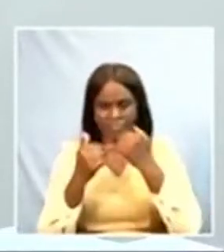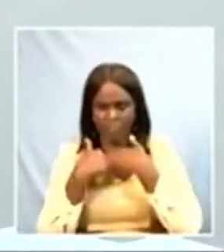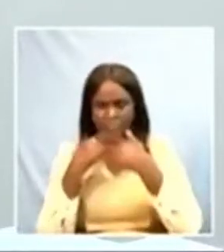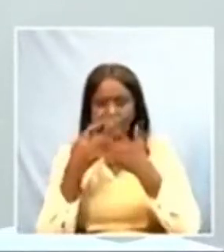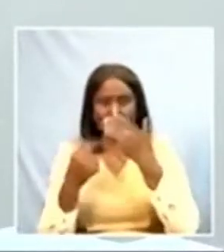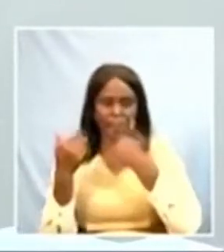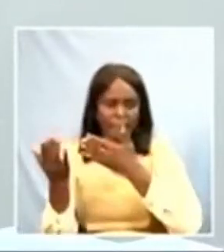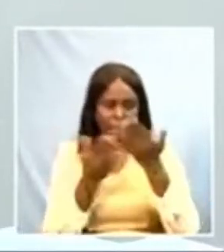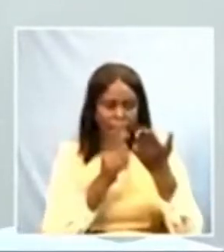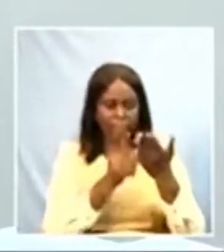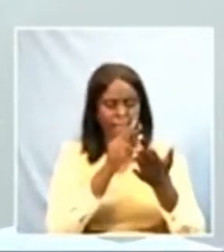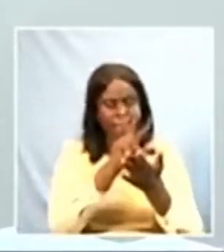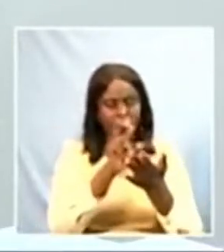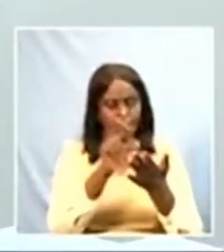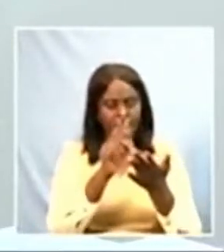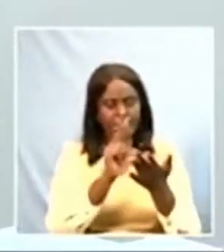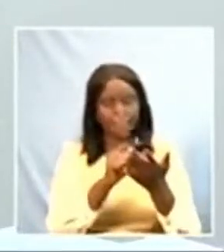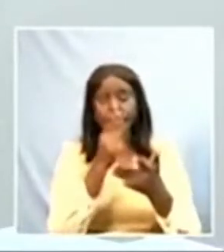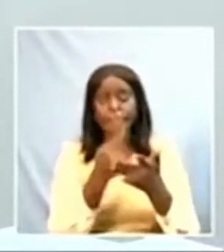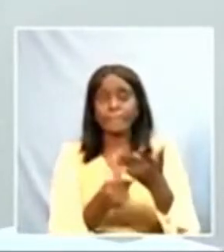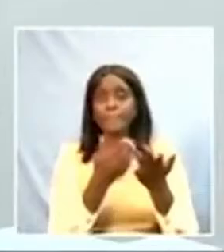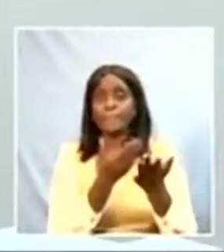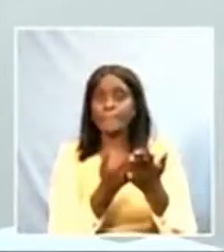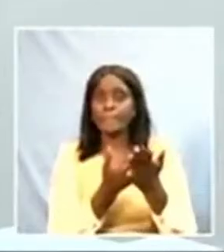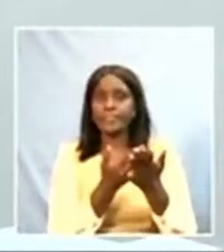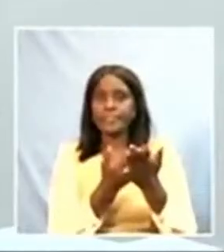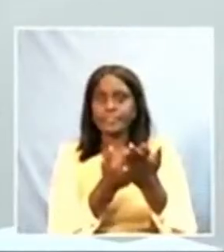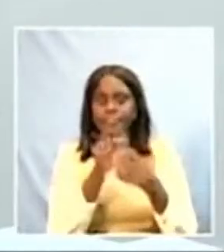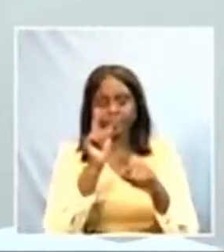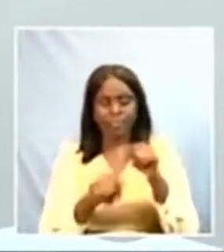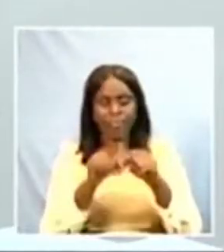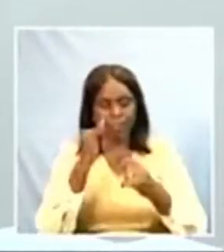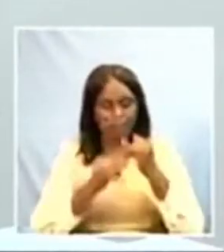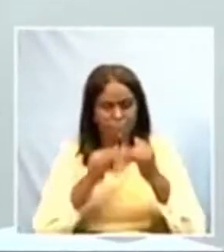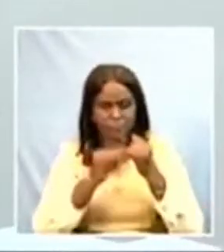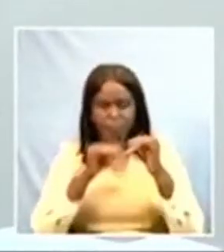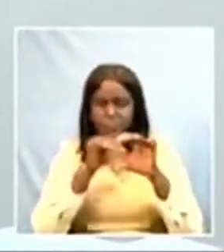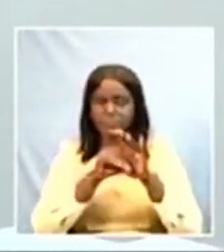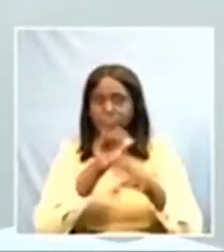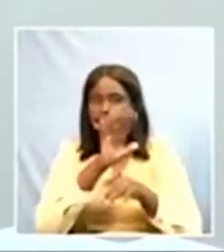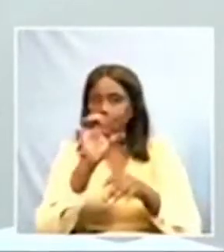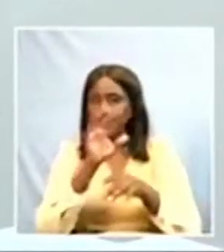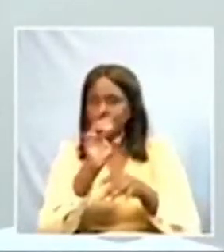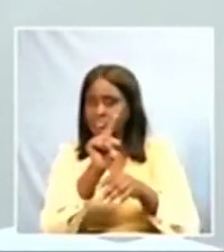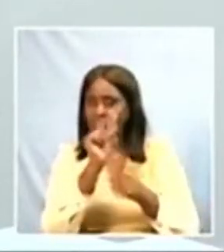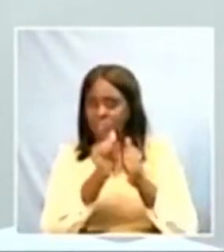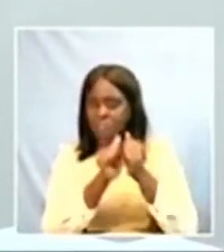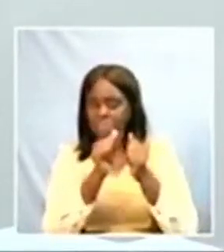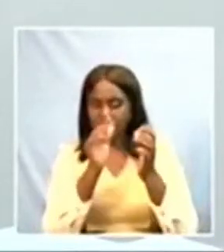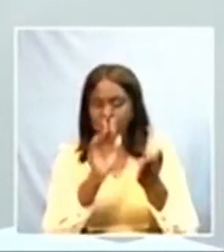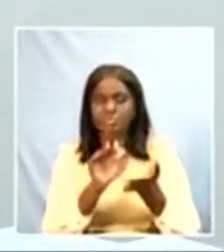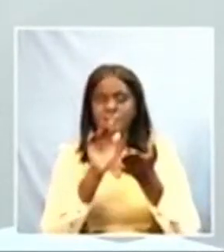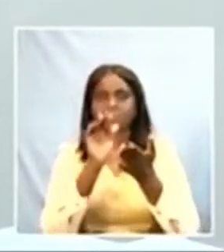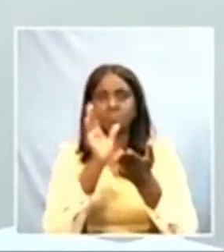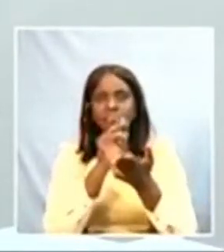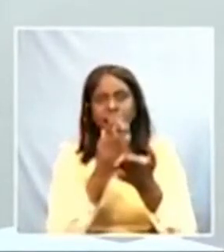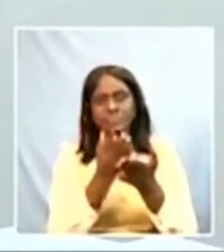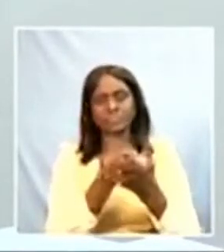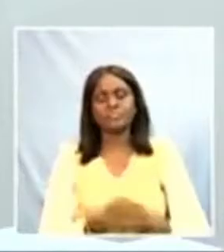this 300? What is it that is cannot be completed in the 500 that was initially allocated?